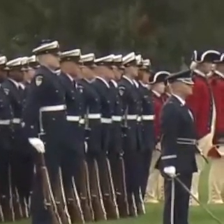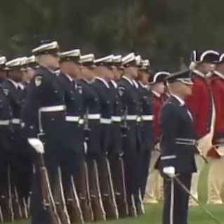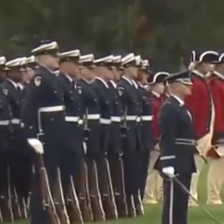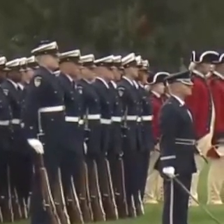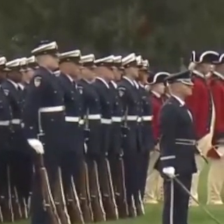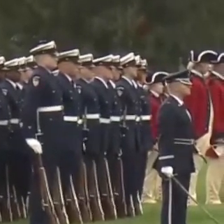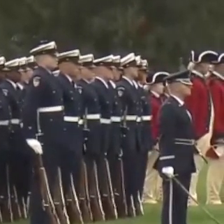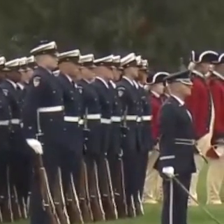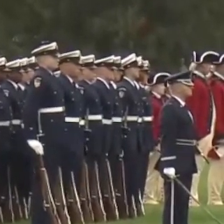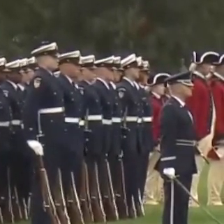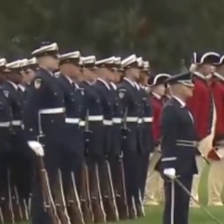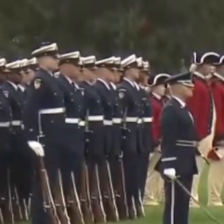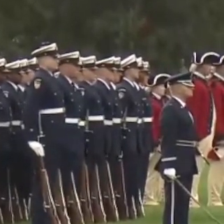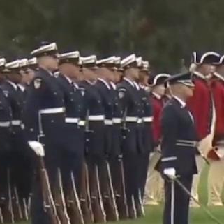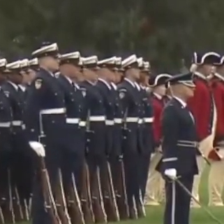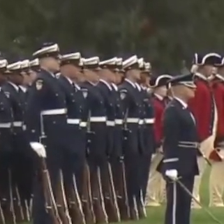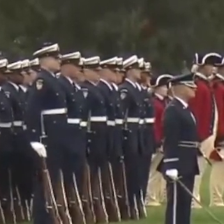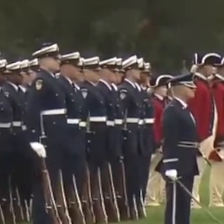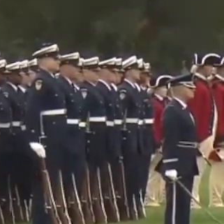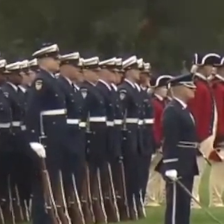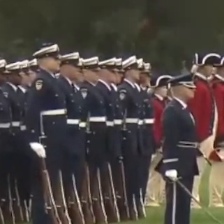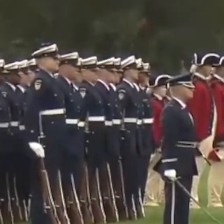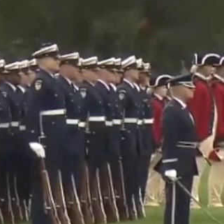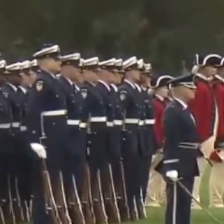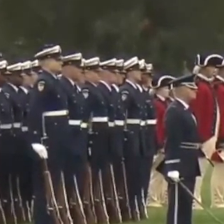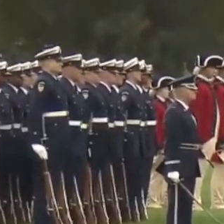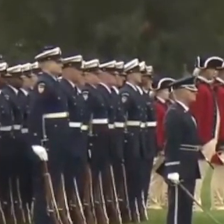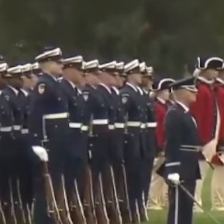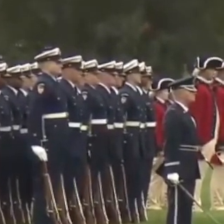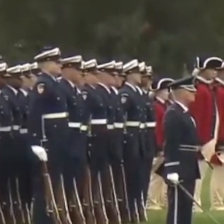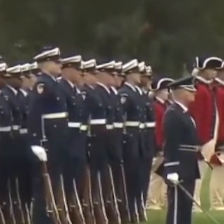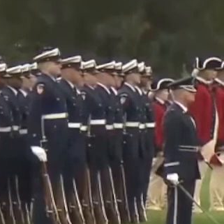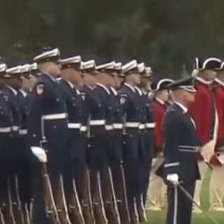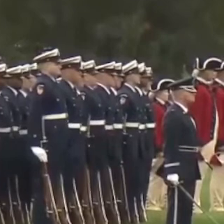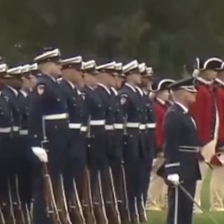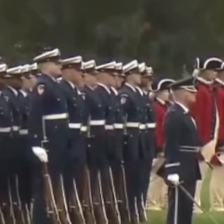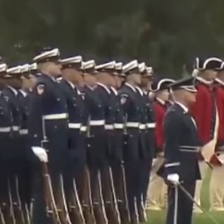Hut. Shoulder. Up.